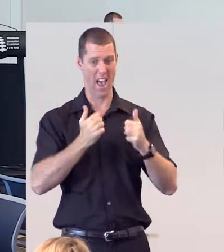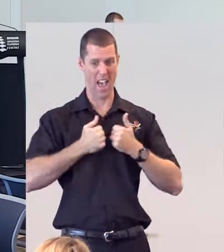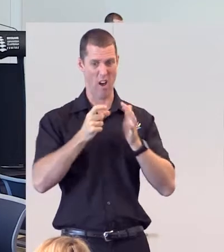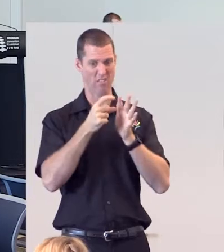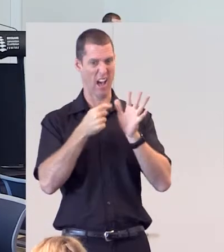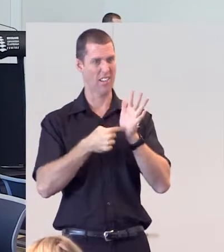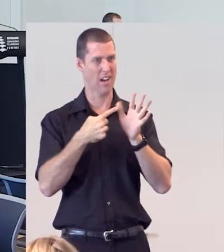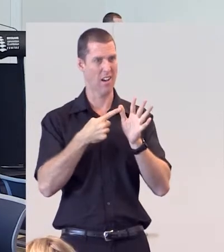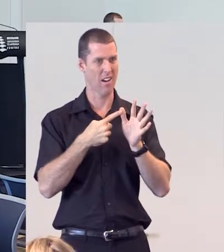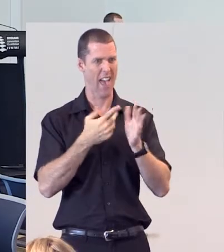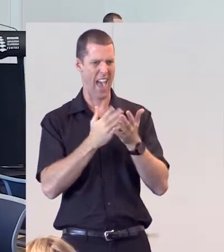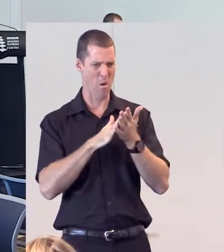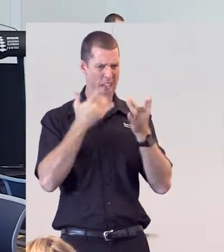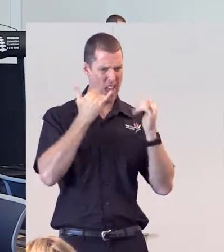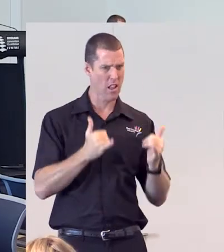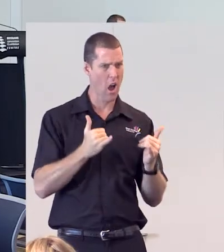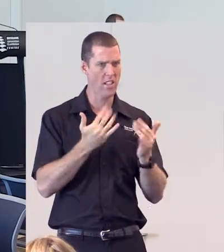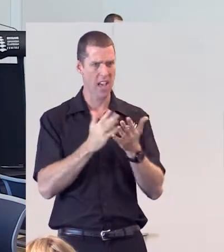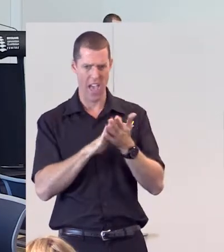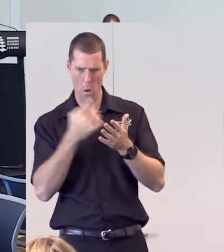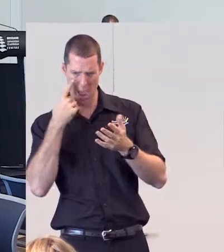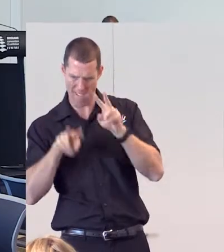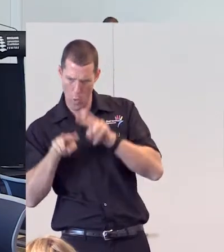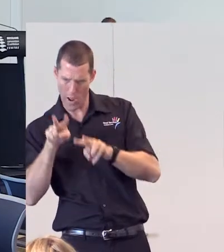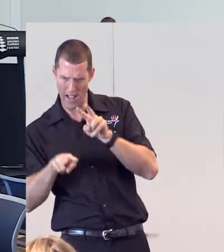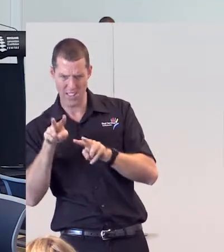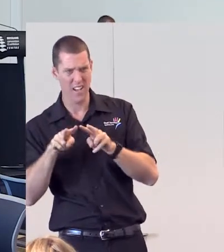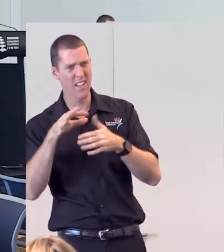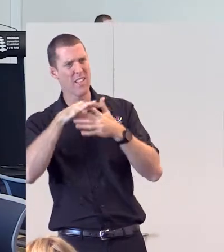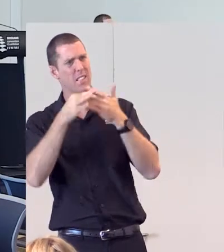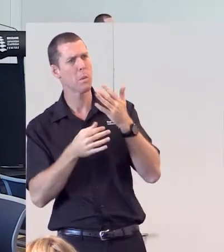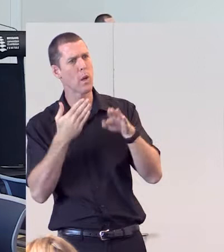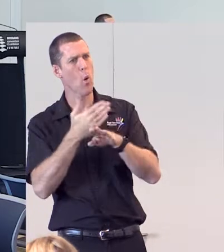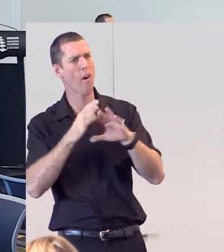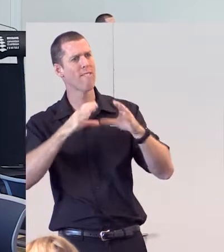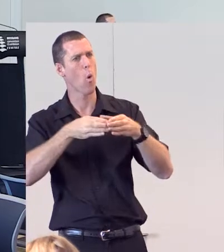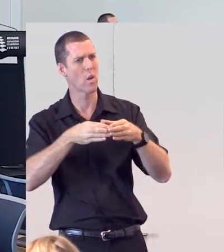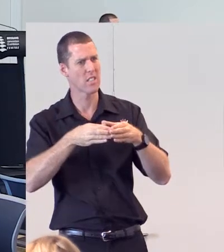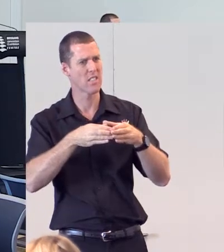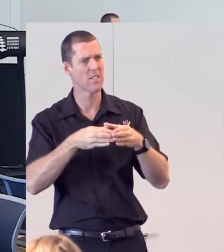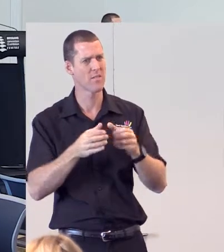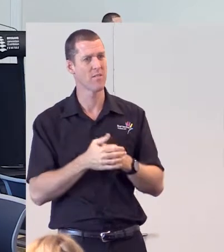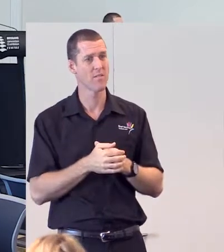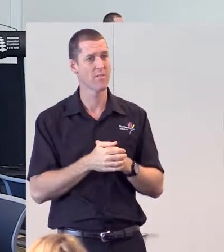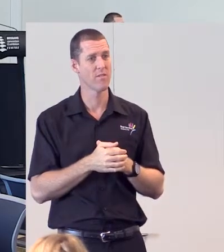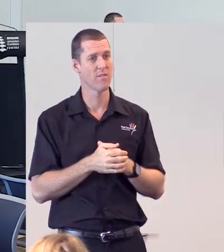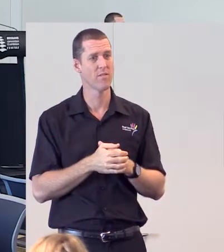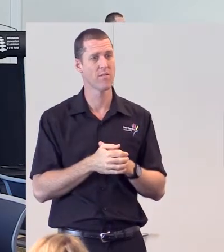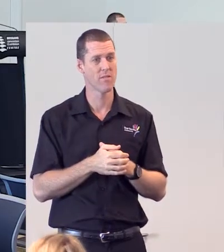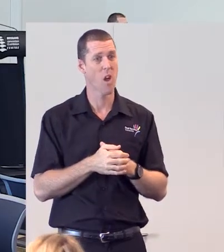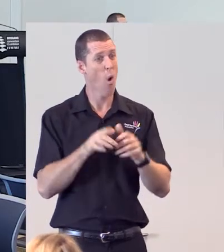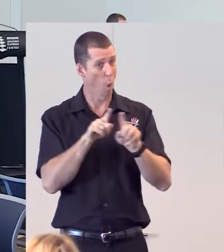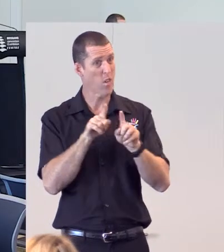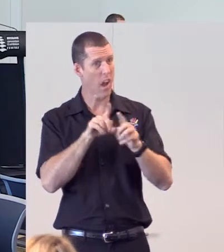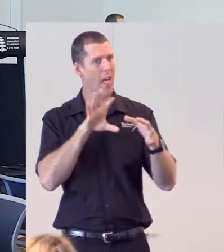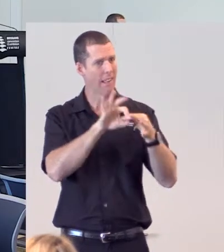of analysing and looking at the disability workforce. It also applies to the aged